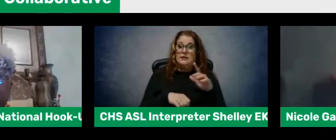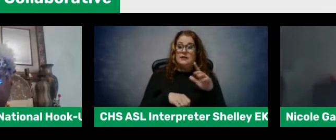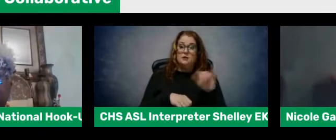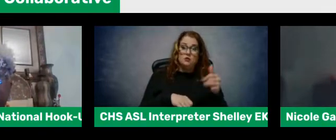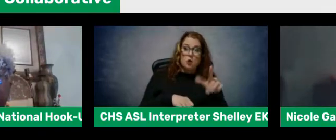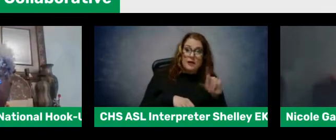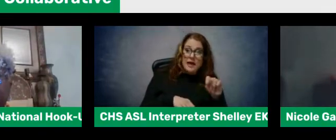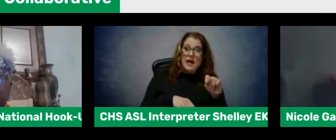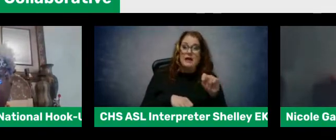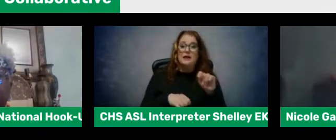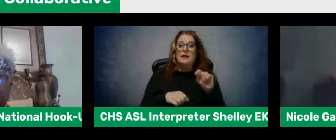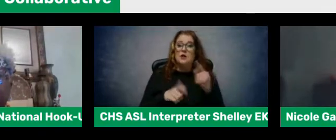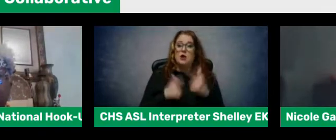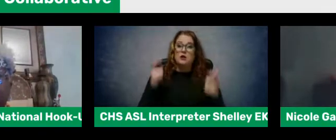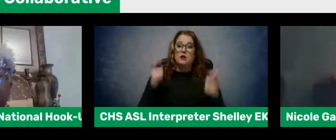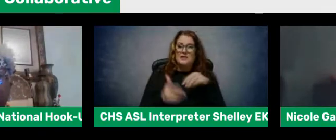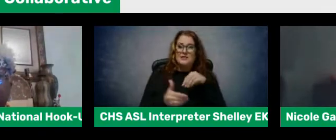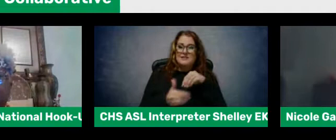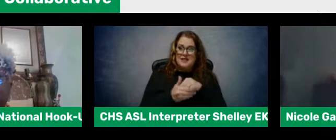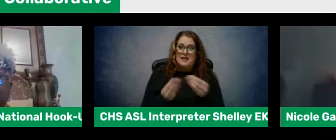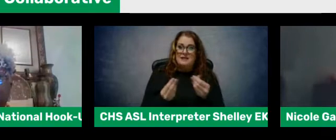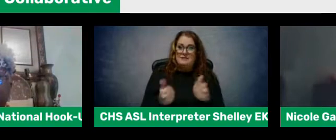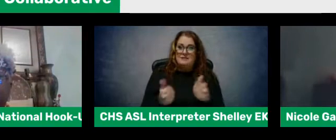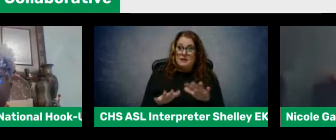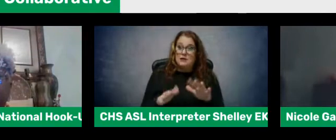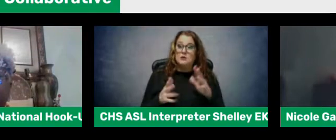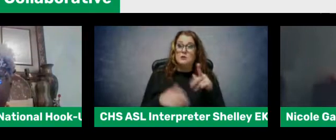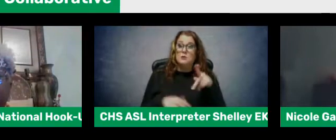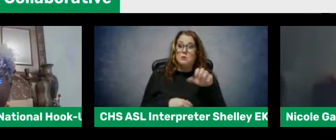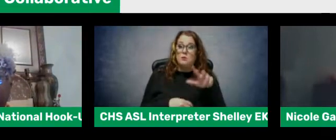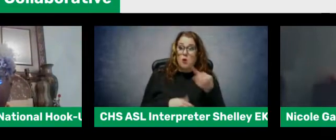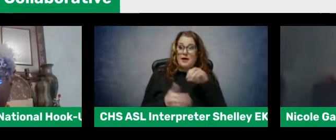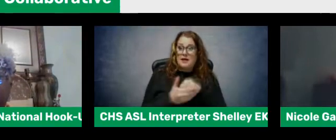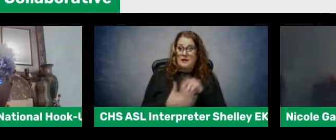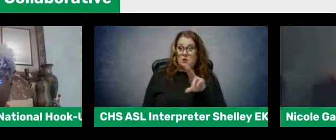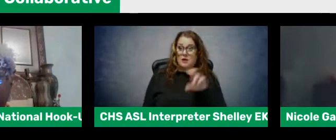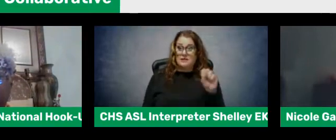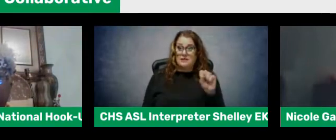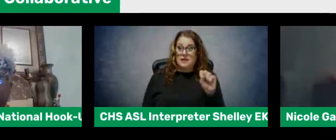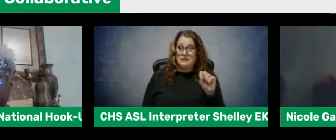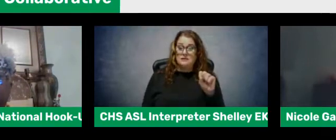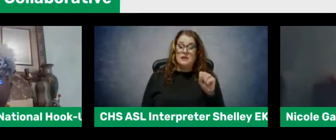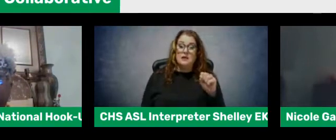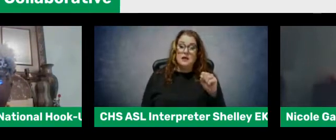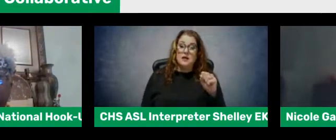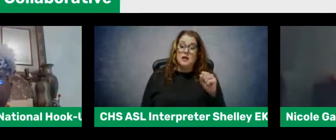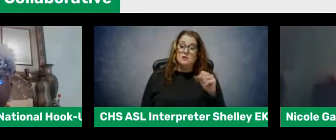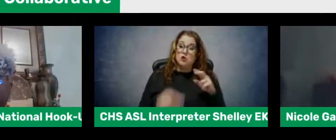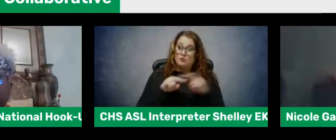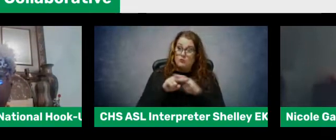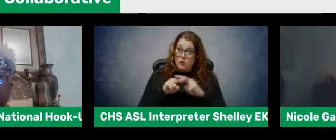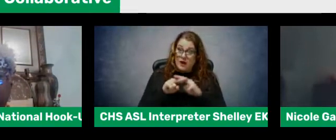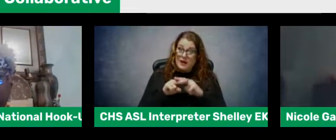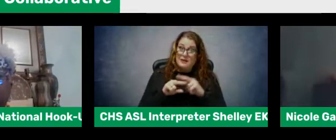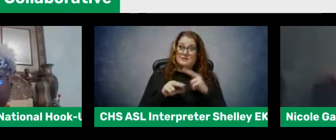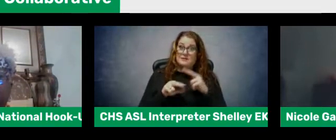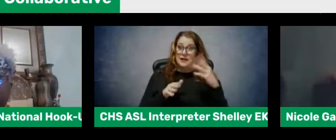the largest inland port in the United States. So now the freight going out of Will